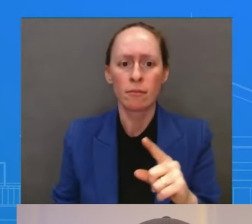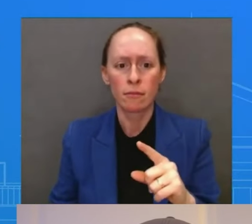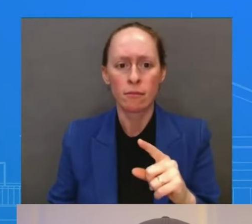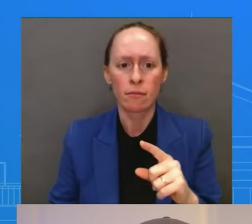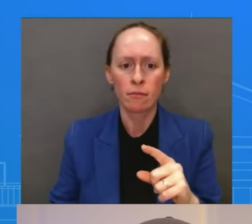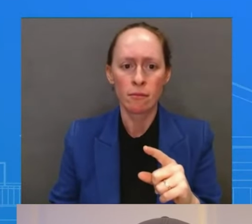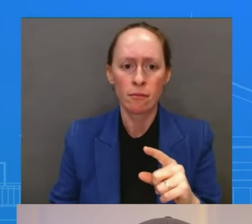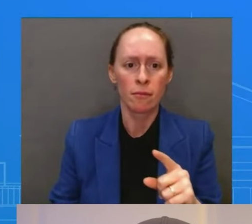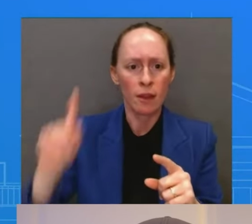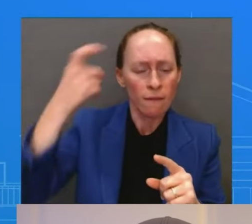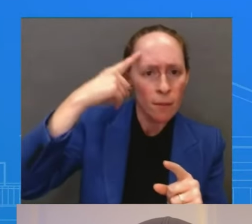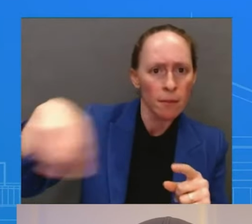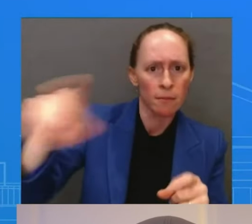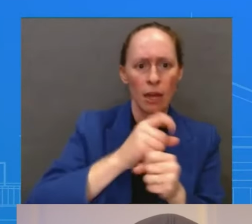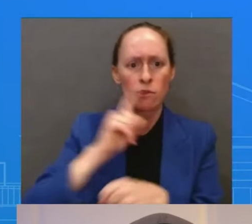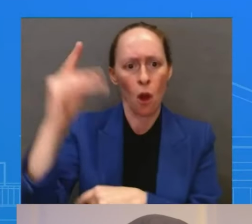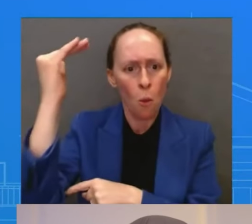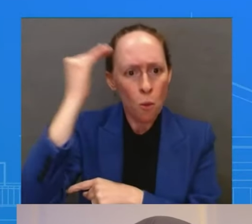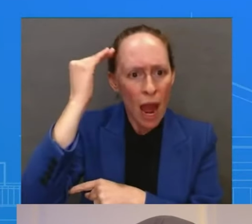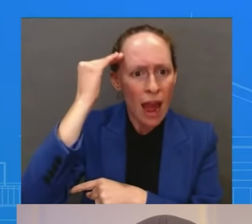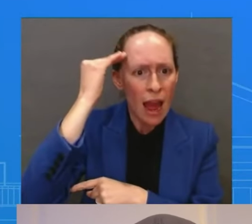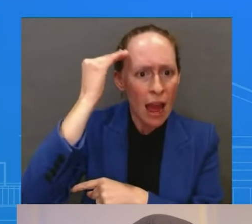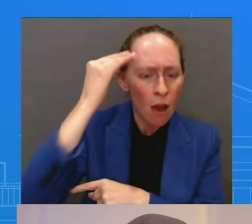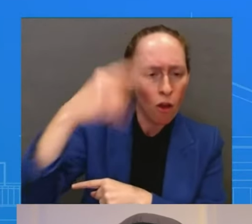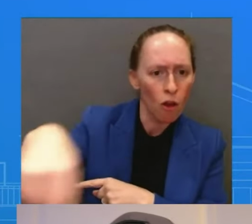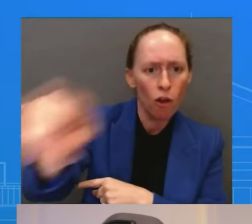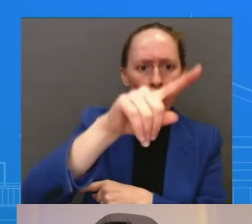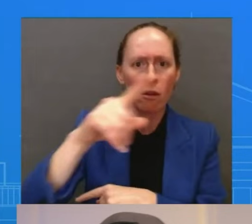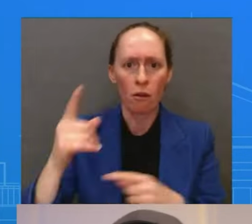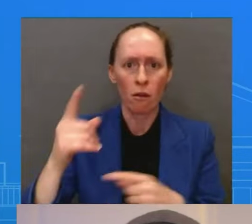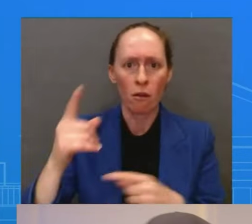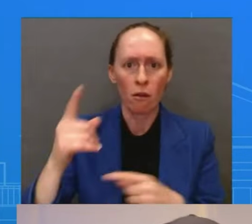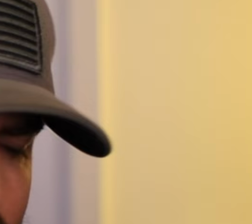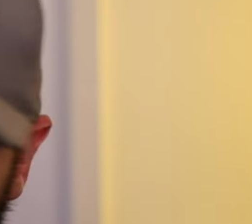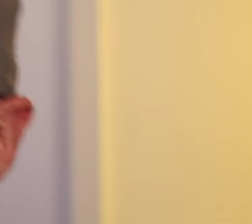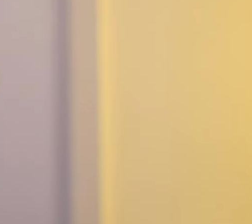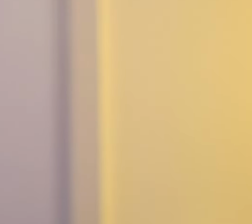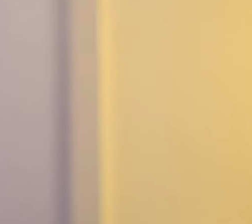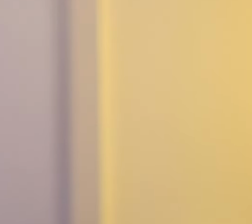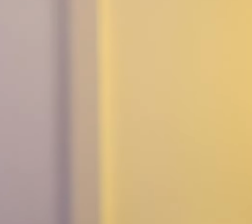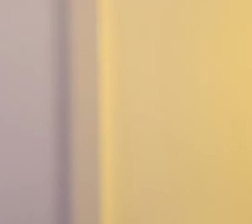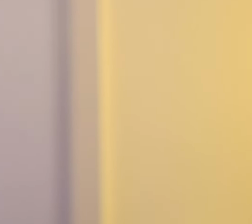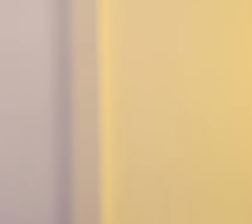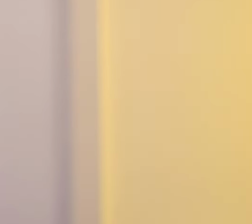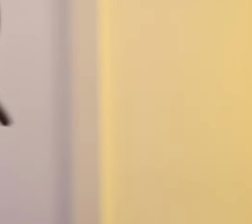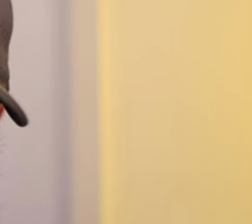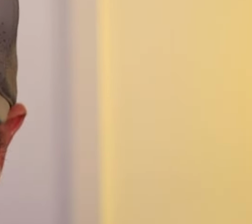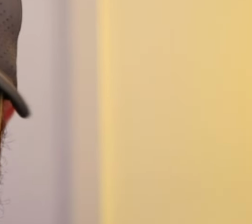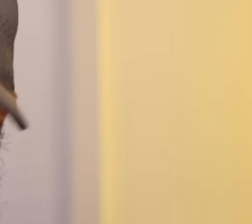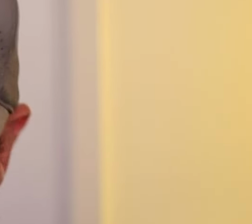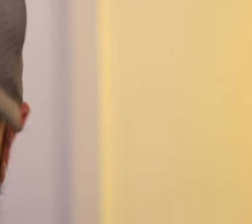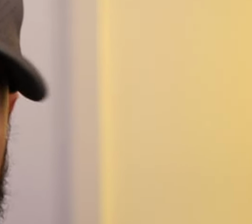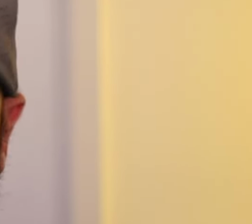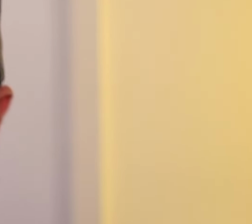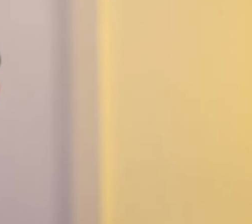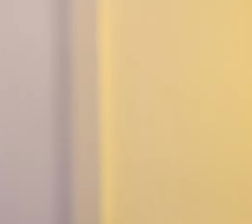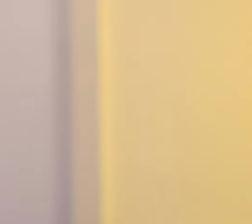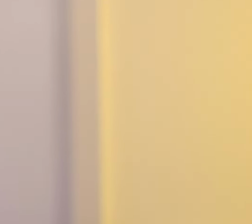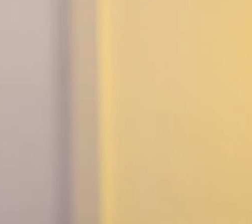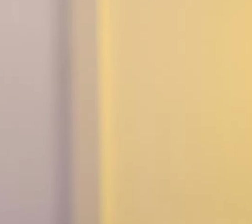disrupt any threats to the American people. Shut we're up. Absolutely going to stay focused on that. Shut up. No, you know what? I don't mean to be disrespectful, but shut